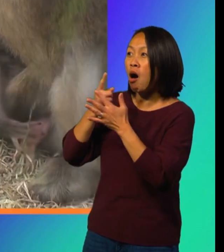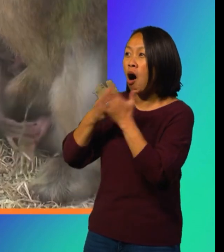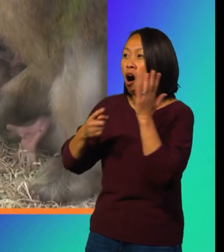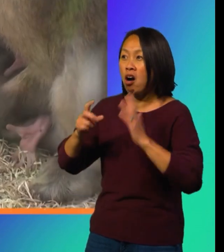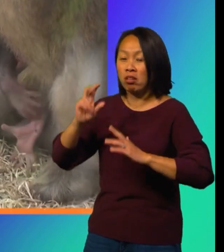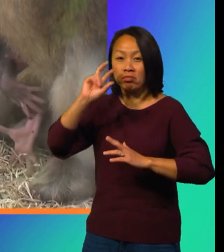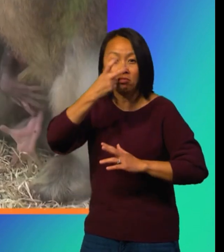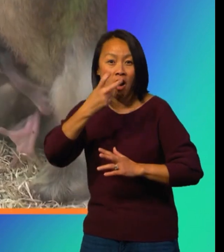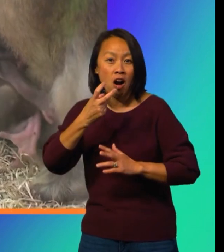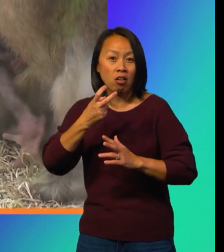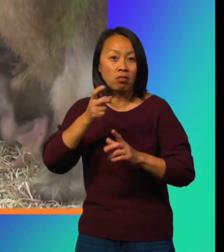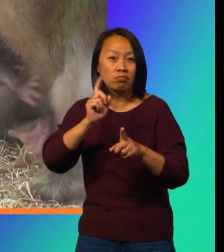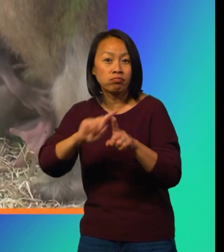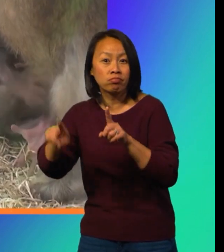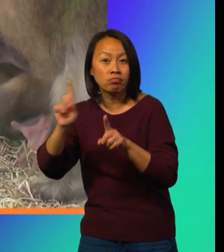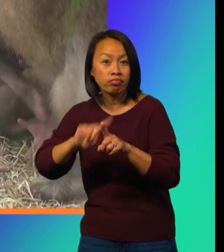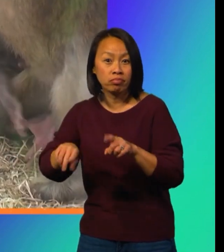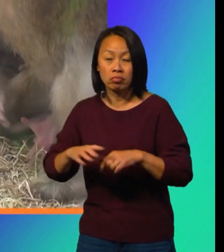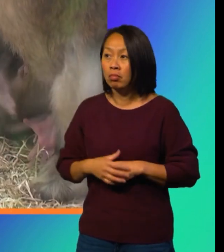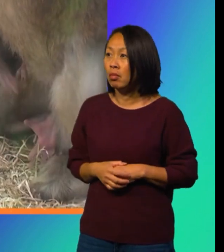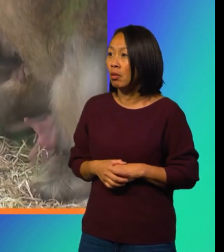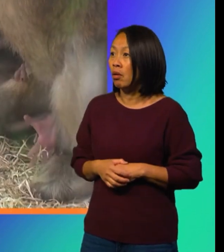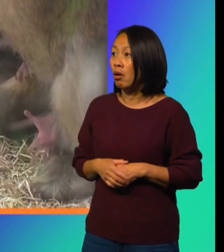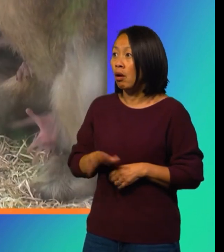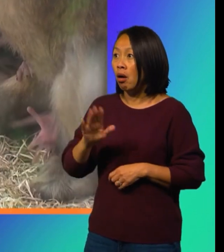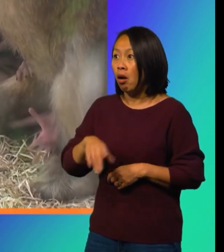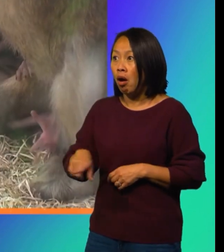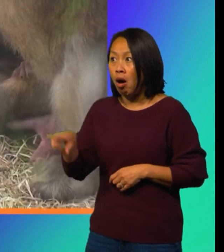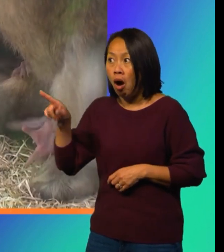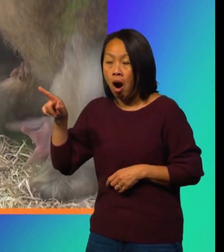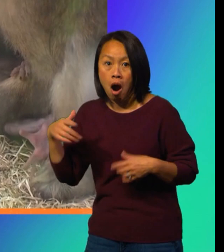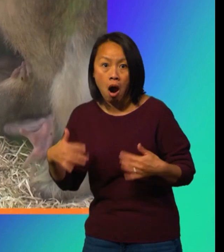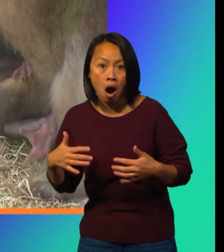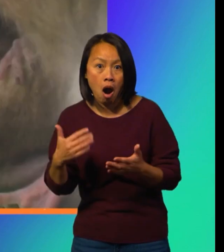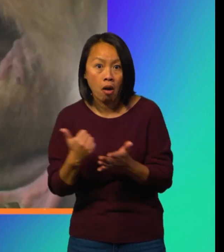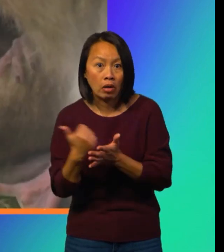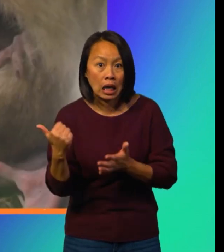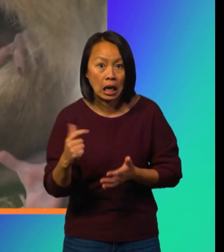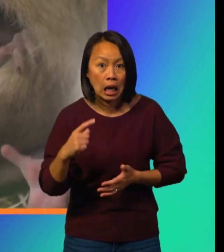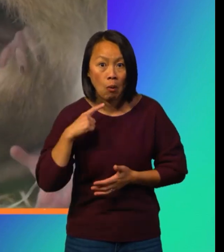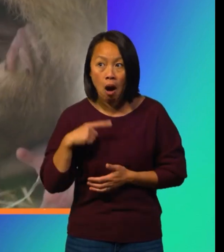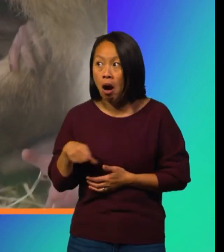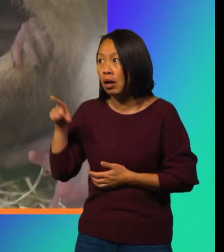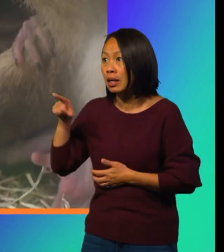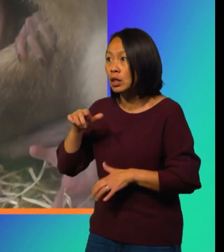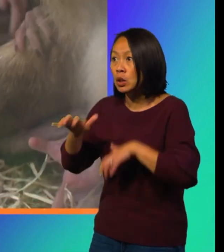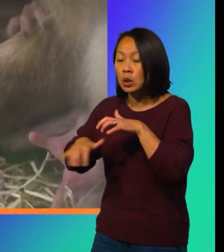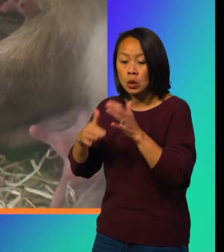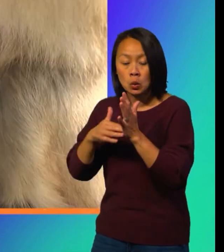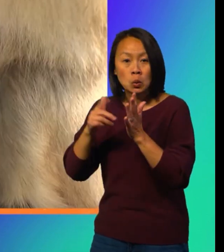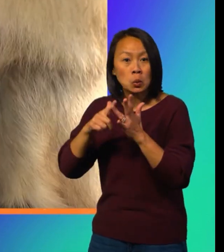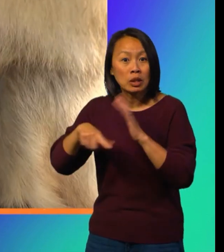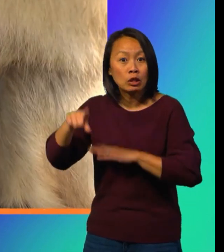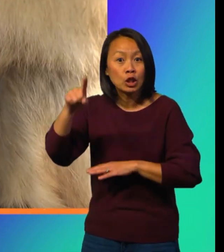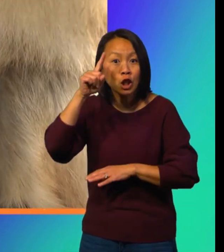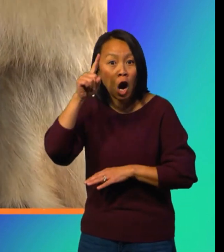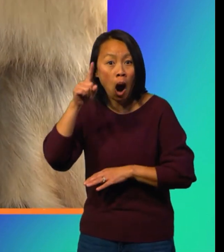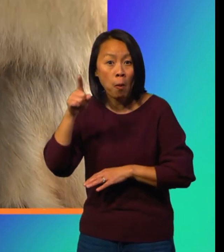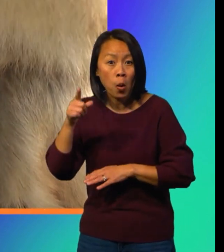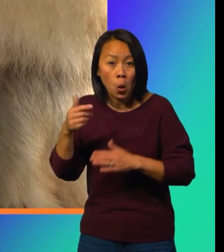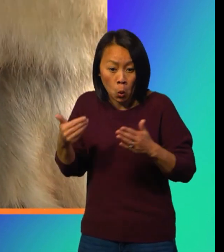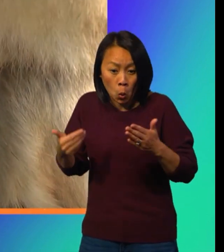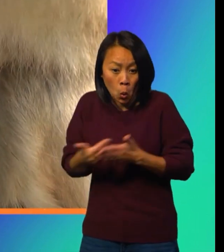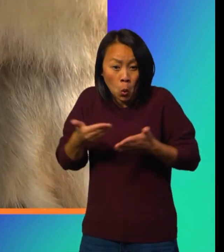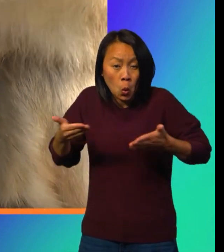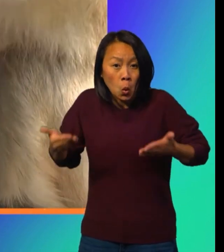And from a sandy primate to some real ones, it was very happy news for these Barbary macaques at a zoo in Germany who have